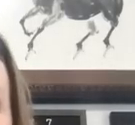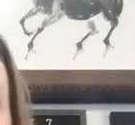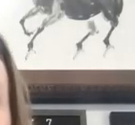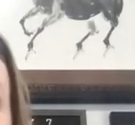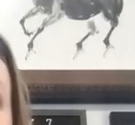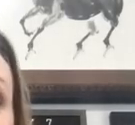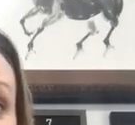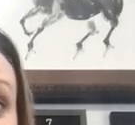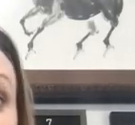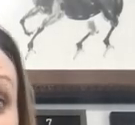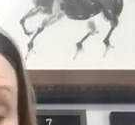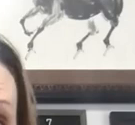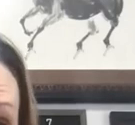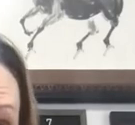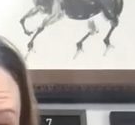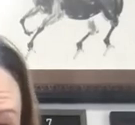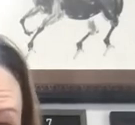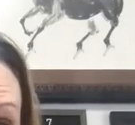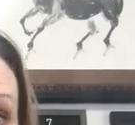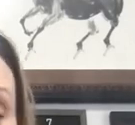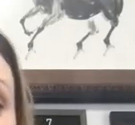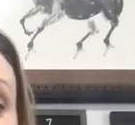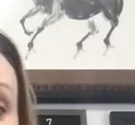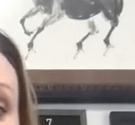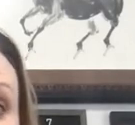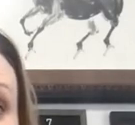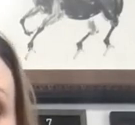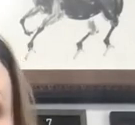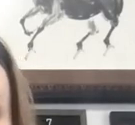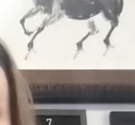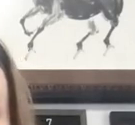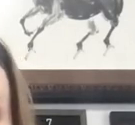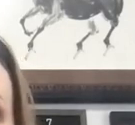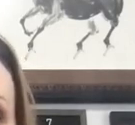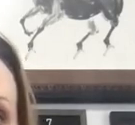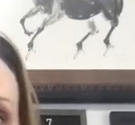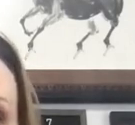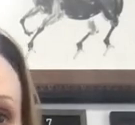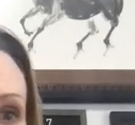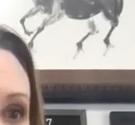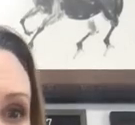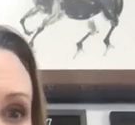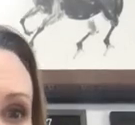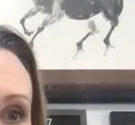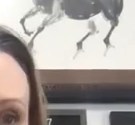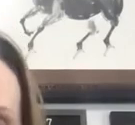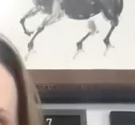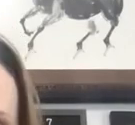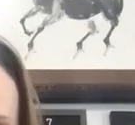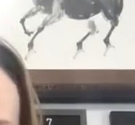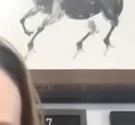right into this week's Welcome to Plexus. So I'm going to screen share. Let me get on the right area. Oh, I'm already set